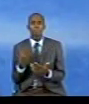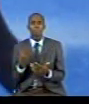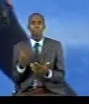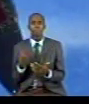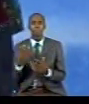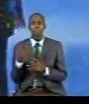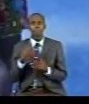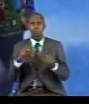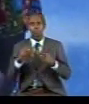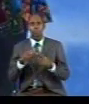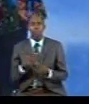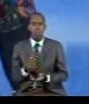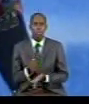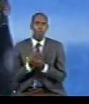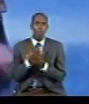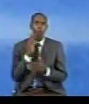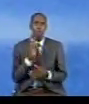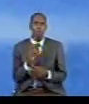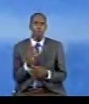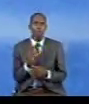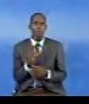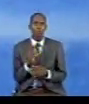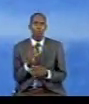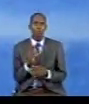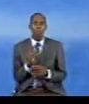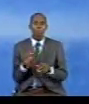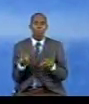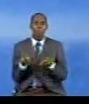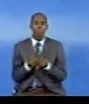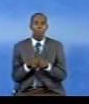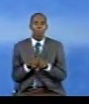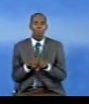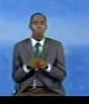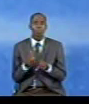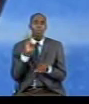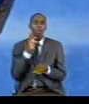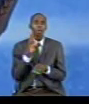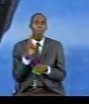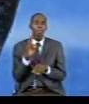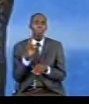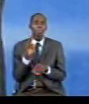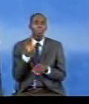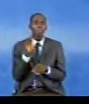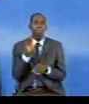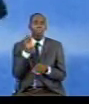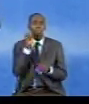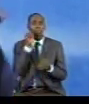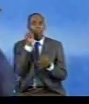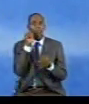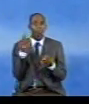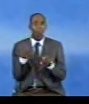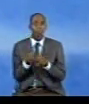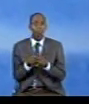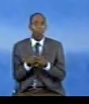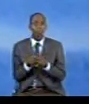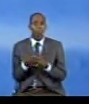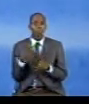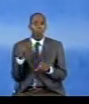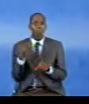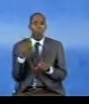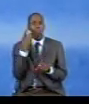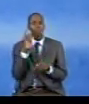that process, even my sister just saw me on a bike. I was going to the market.